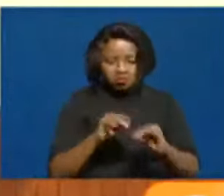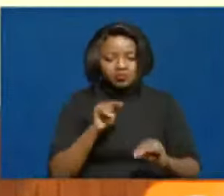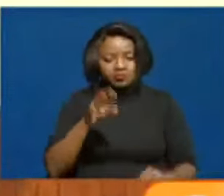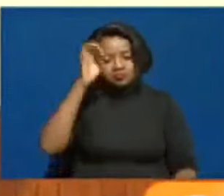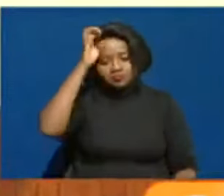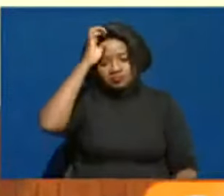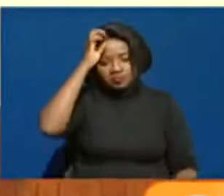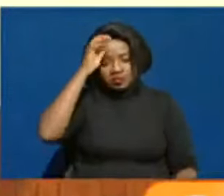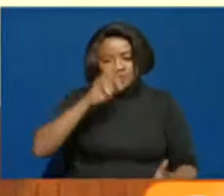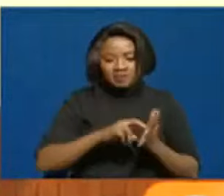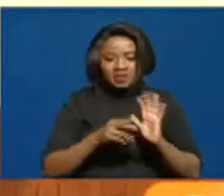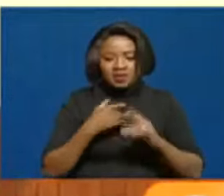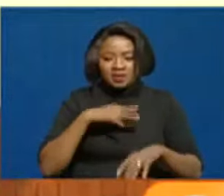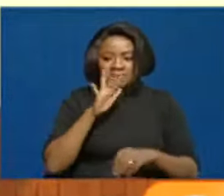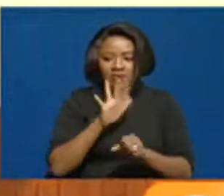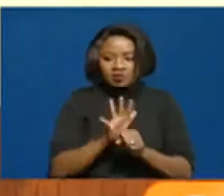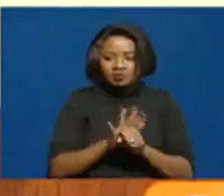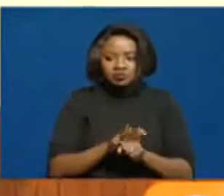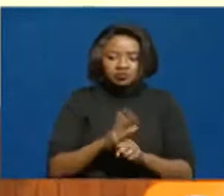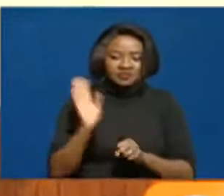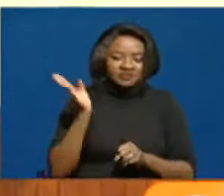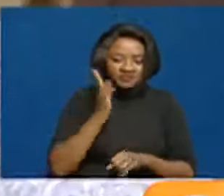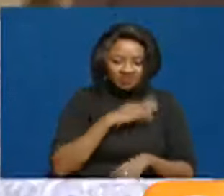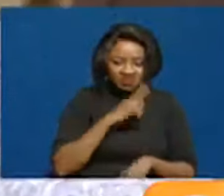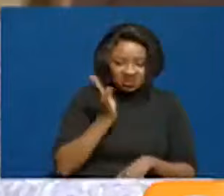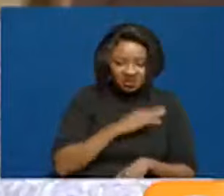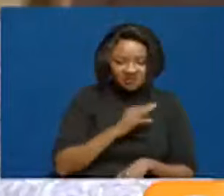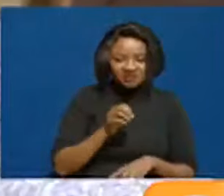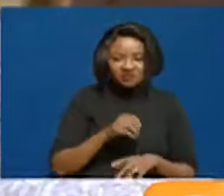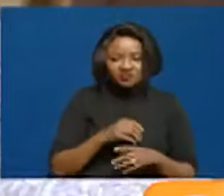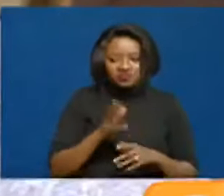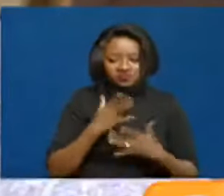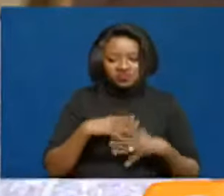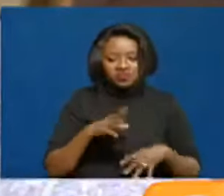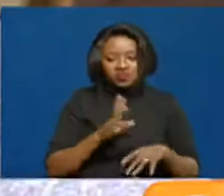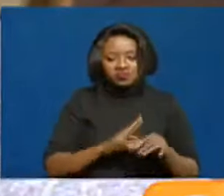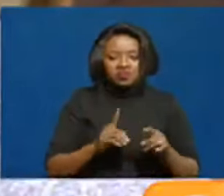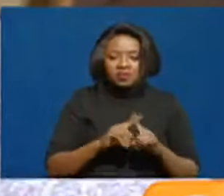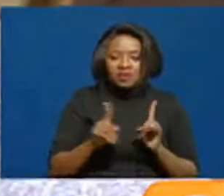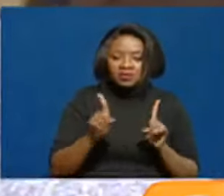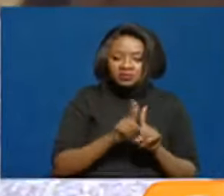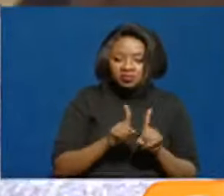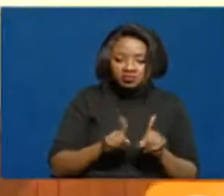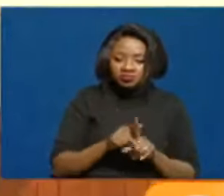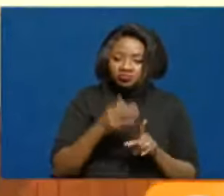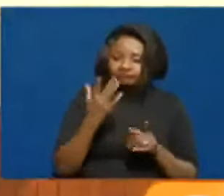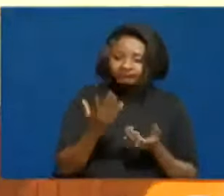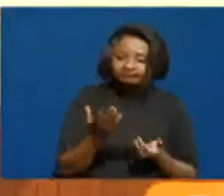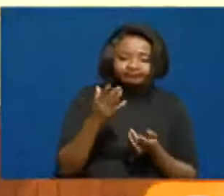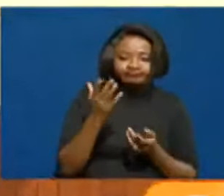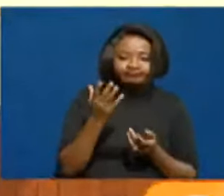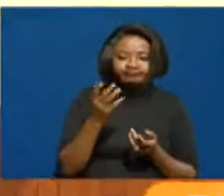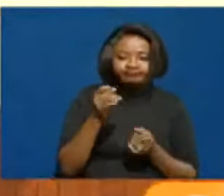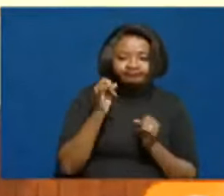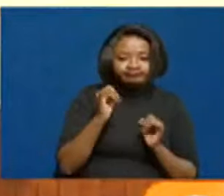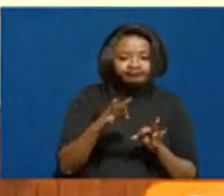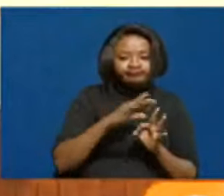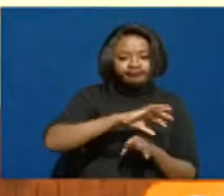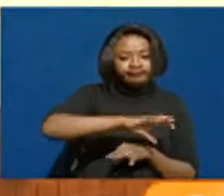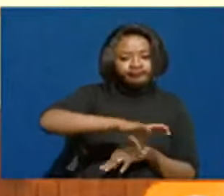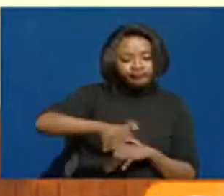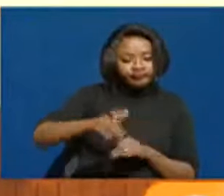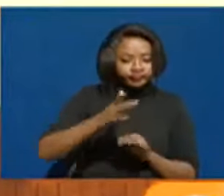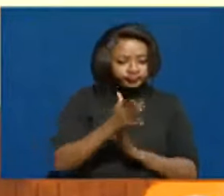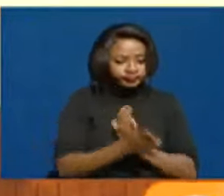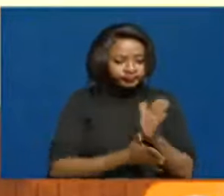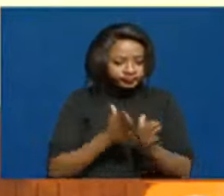lot of waste, solid waste, liquid waste, and so on and so on. But keeping that in mind, is the county then prepared? Is there